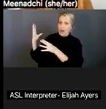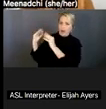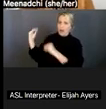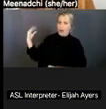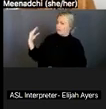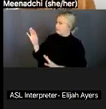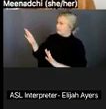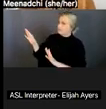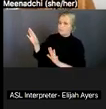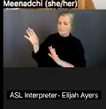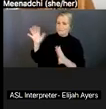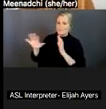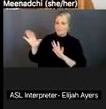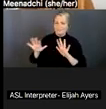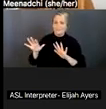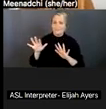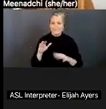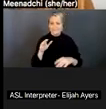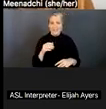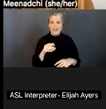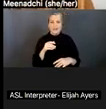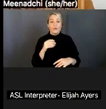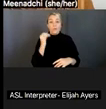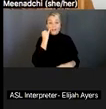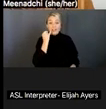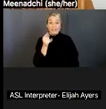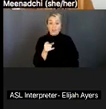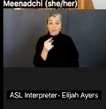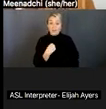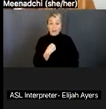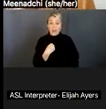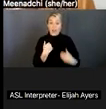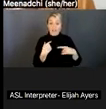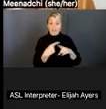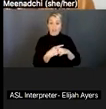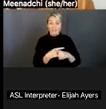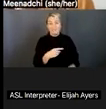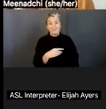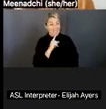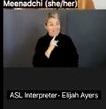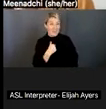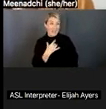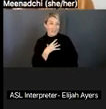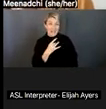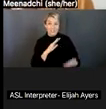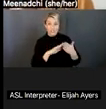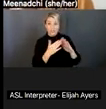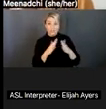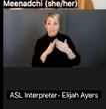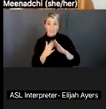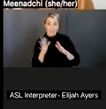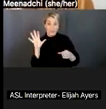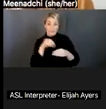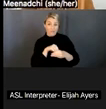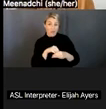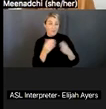disorienting. Or vice versa. If you and I are having conflict and it's like, actually, I really would like community to be involved and be